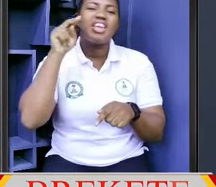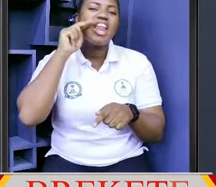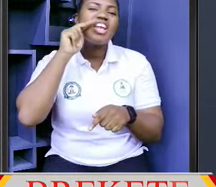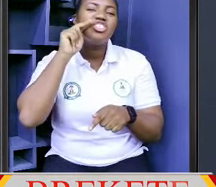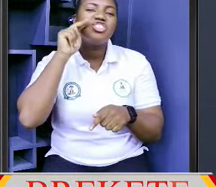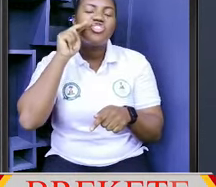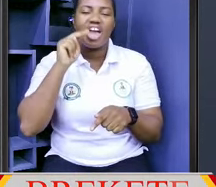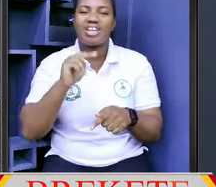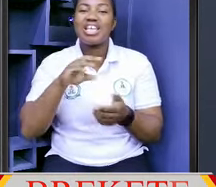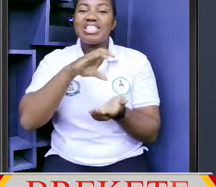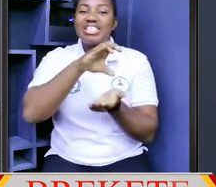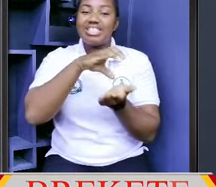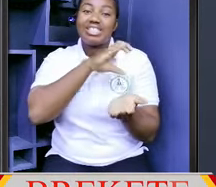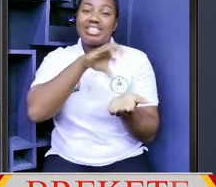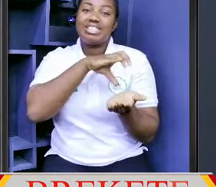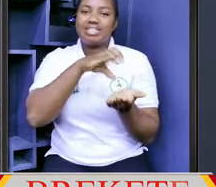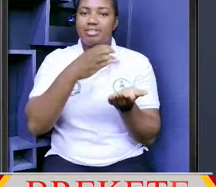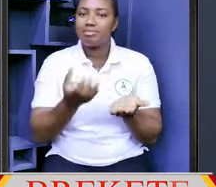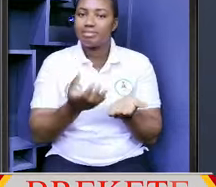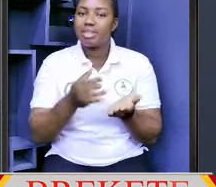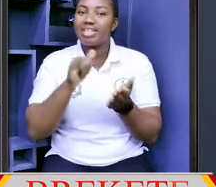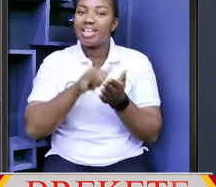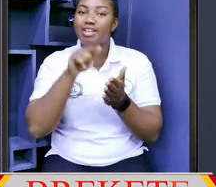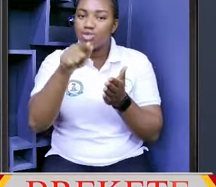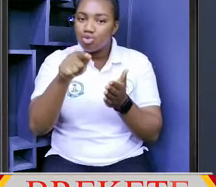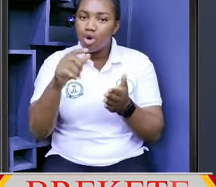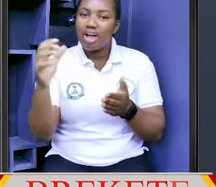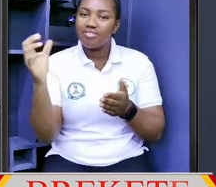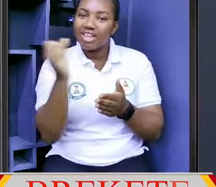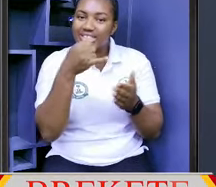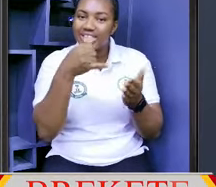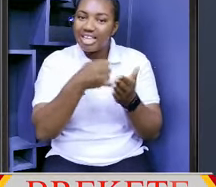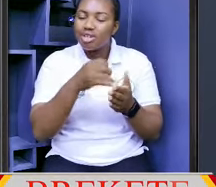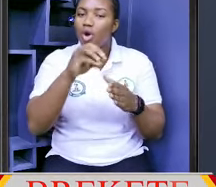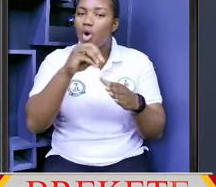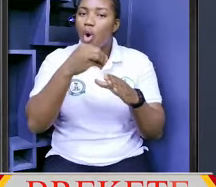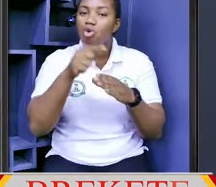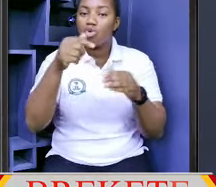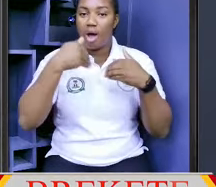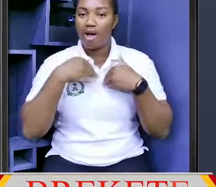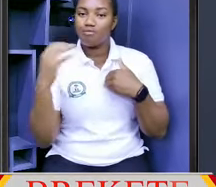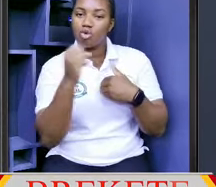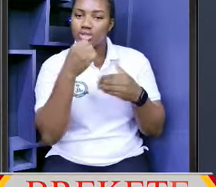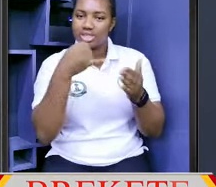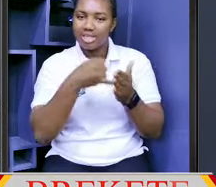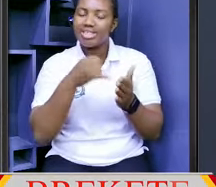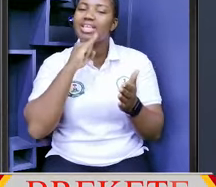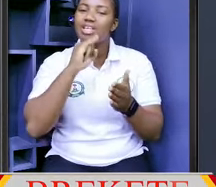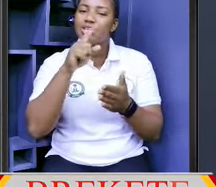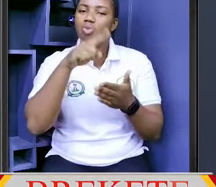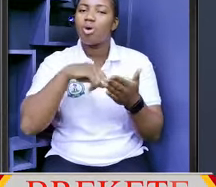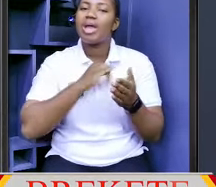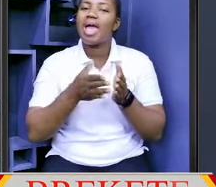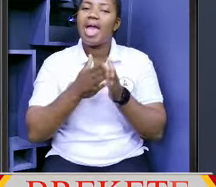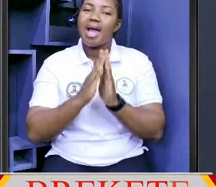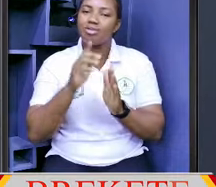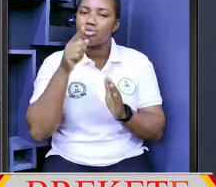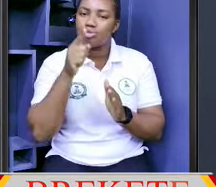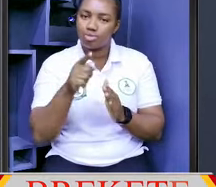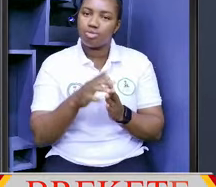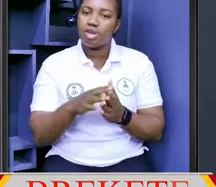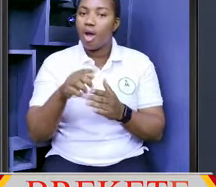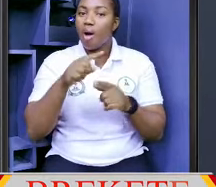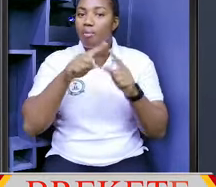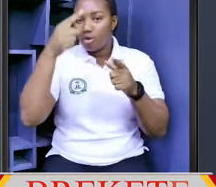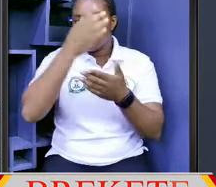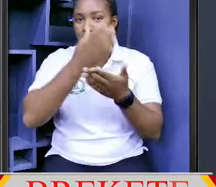and you are getting it, or you have gotten it, is what I am asking you. But for someone